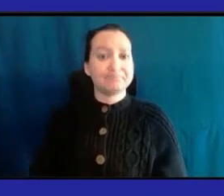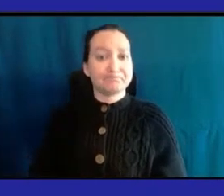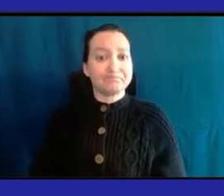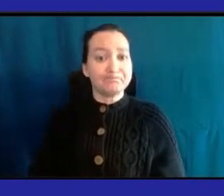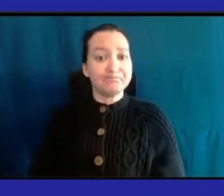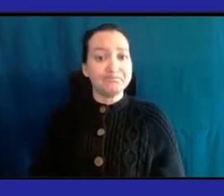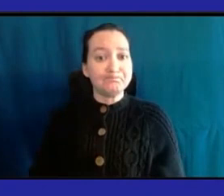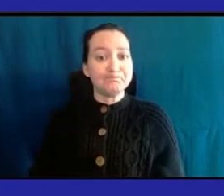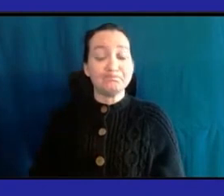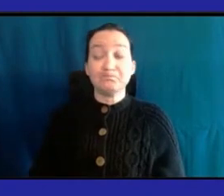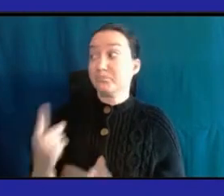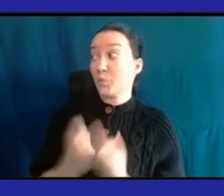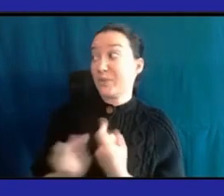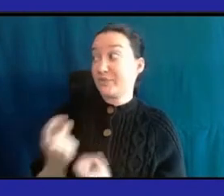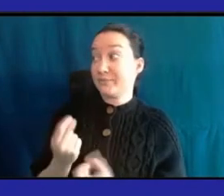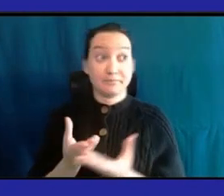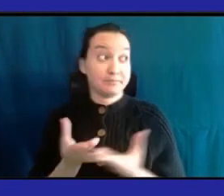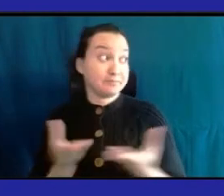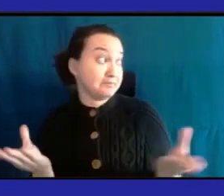Any questions?